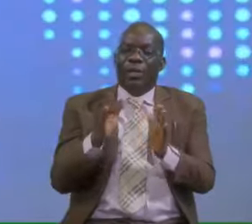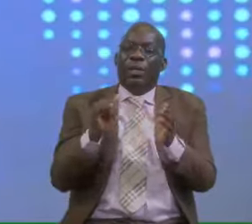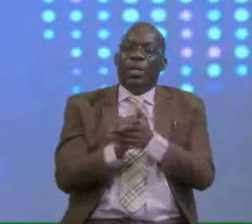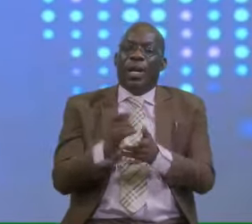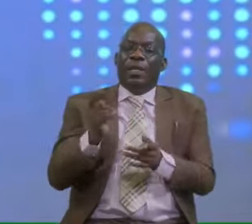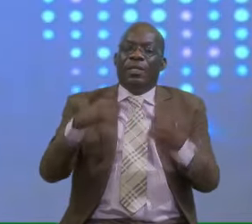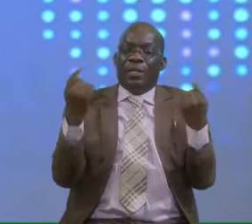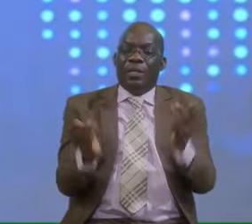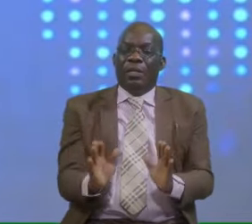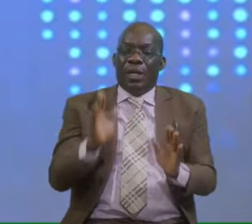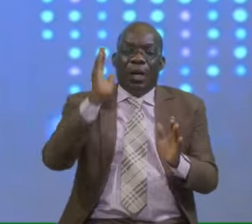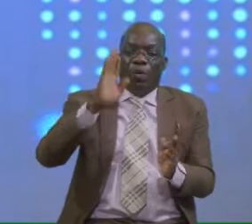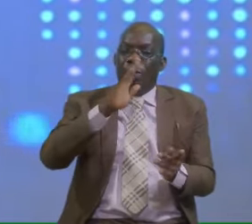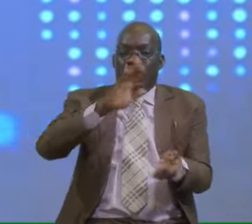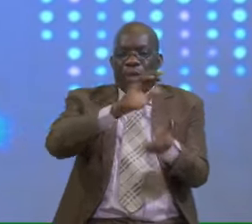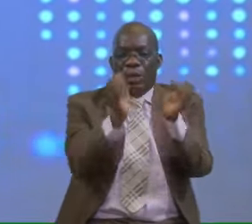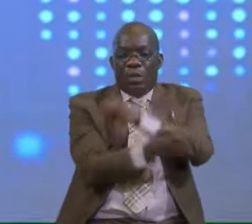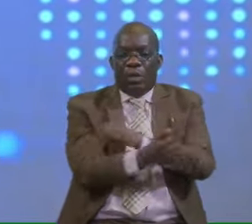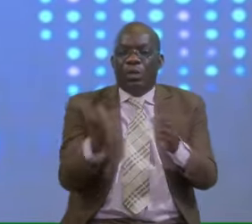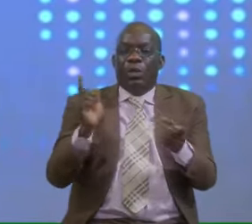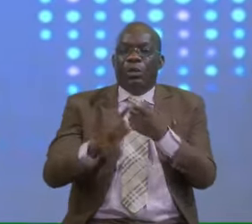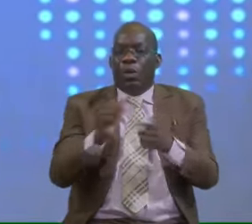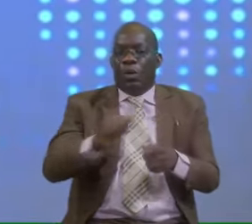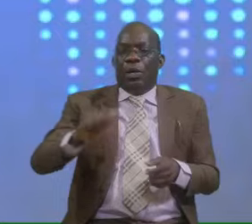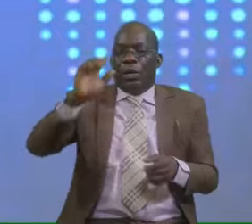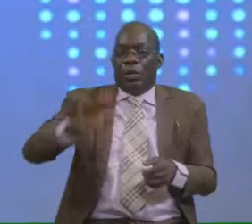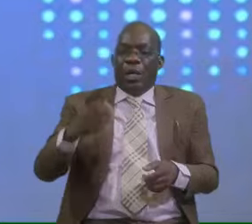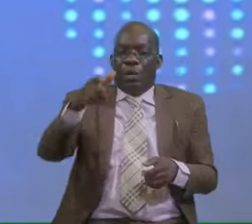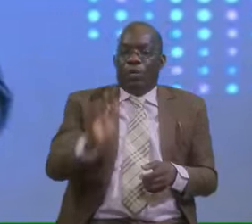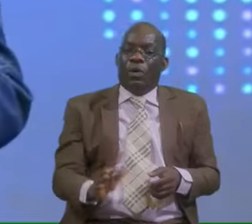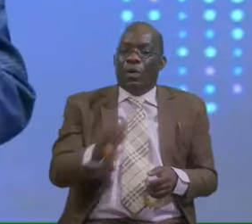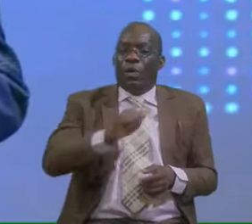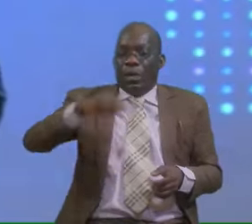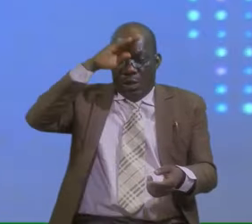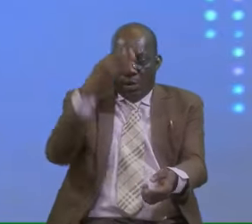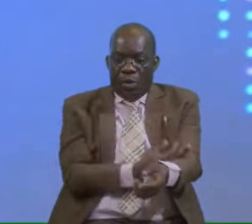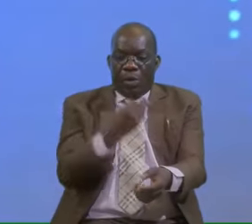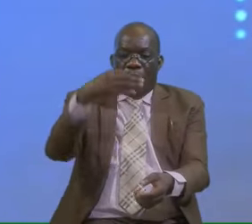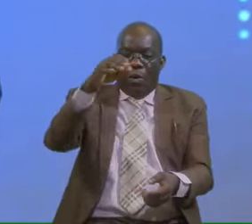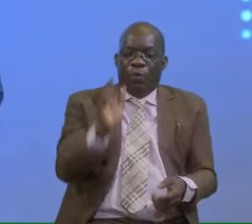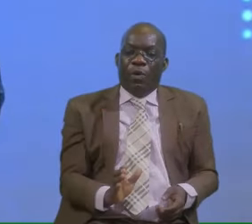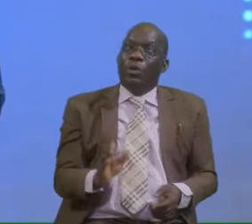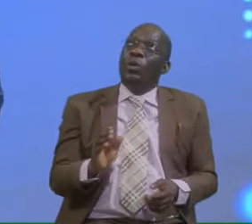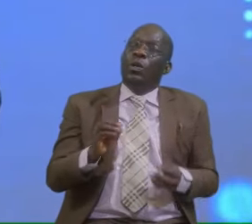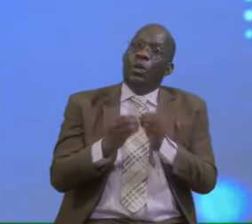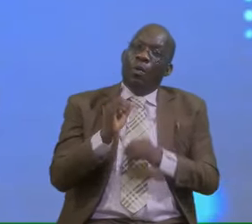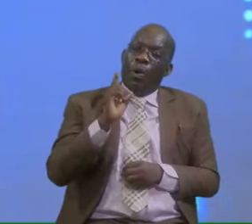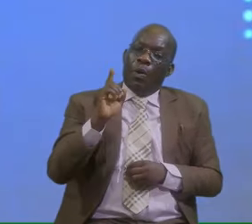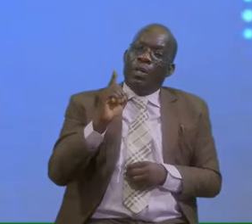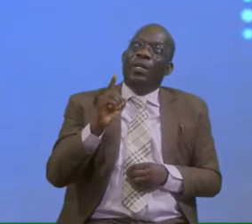a child of God, a son of God. Number one, he prays for the